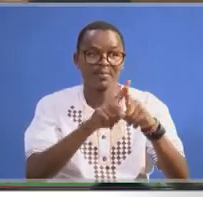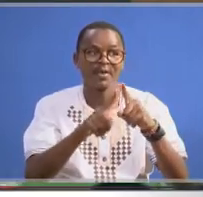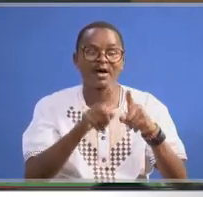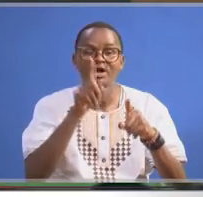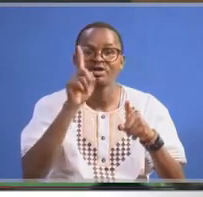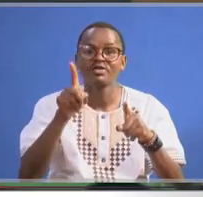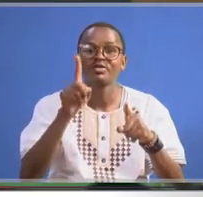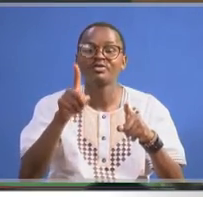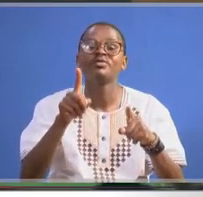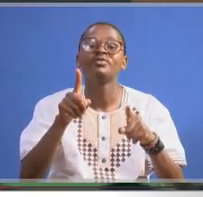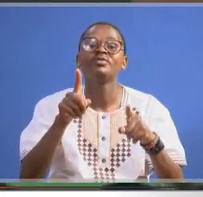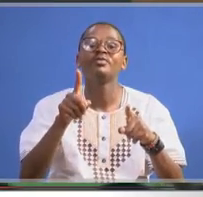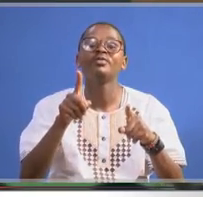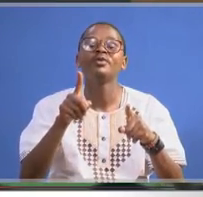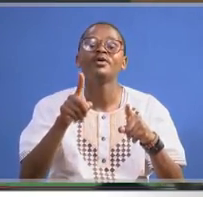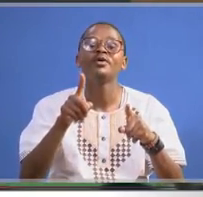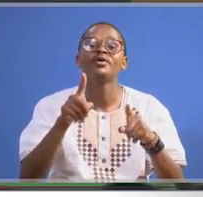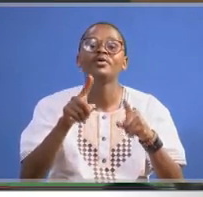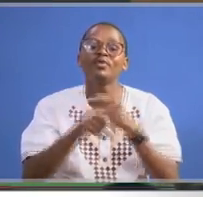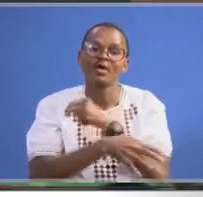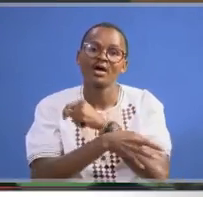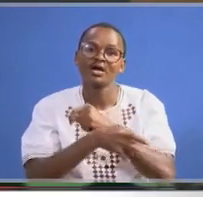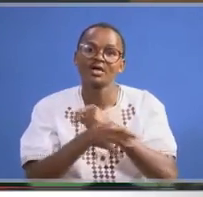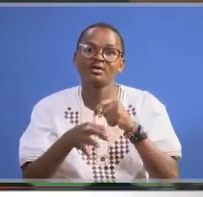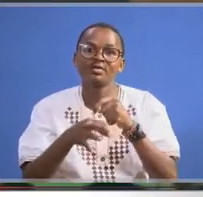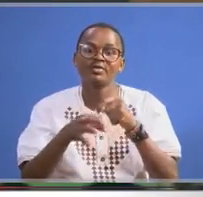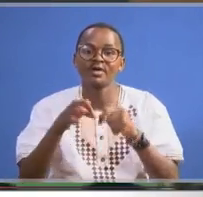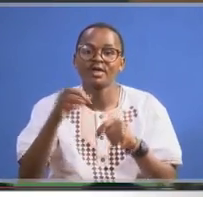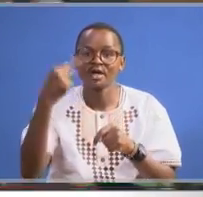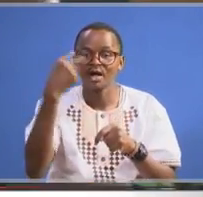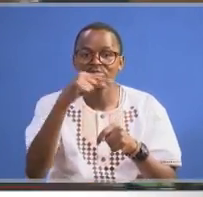kwa hiyo mambo ya wizi